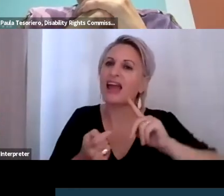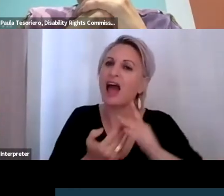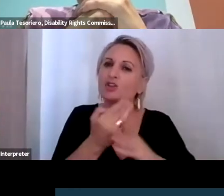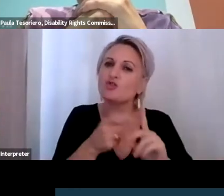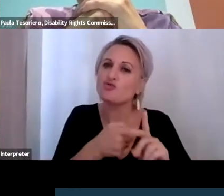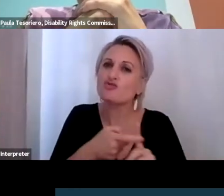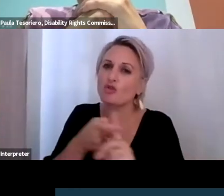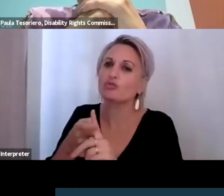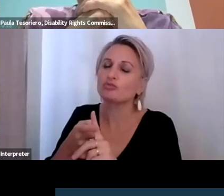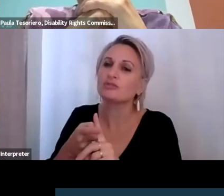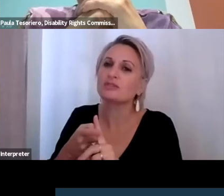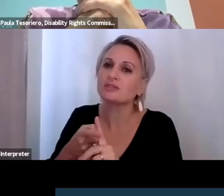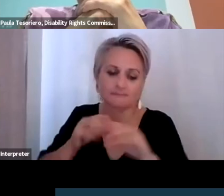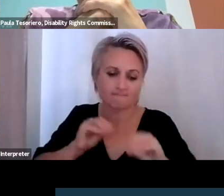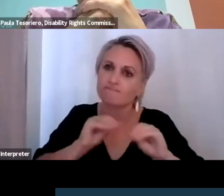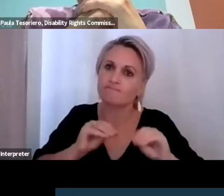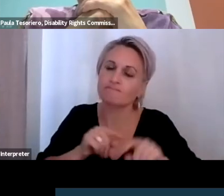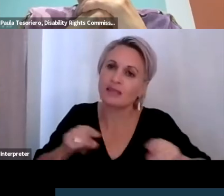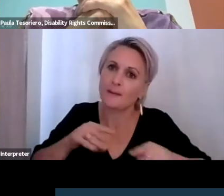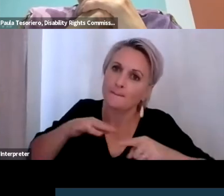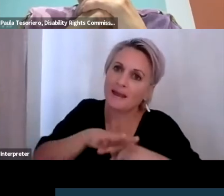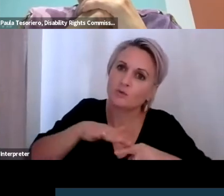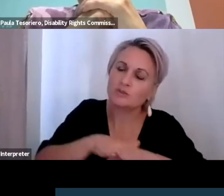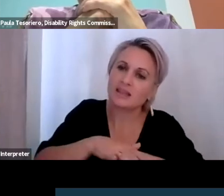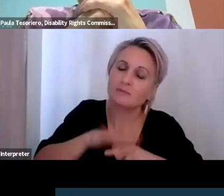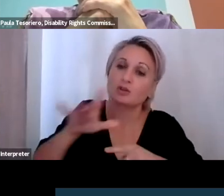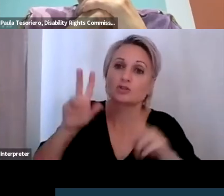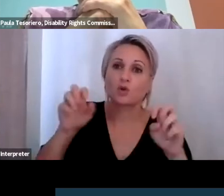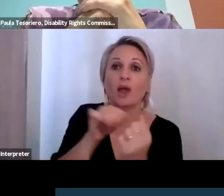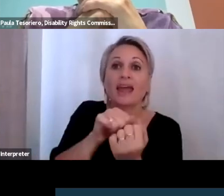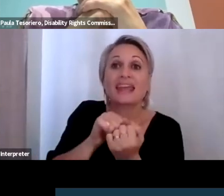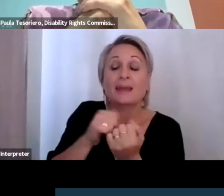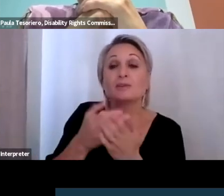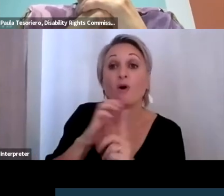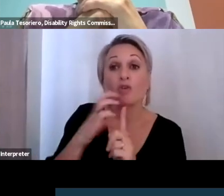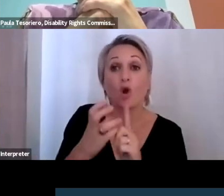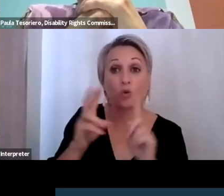So turning keepers of the culture, which could be